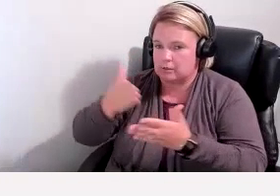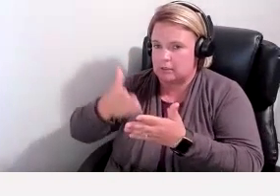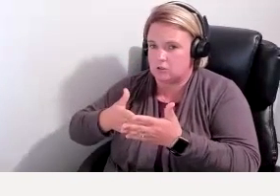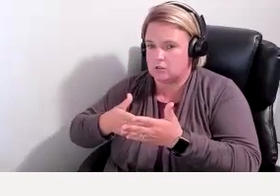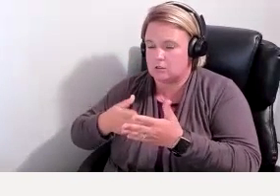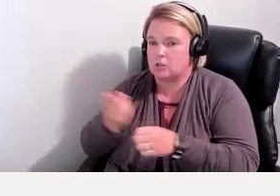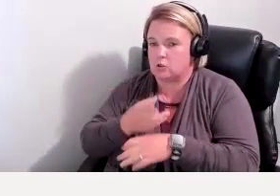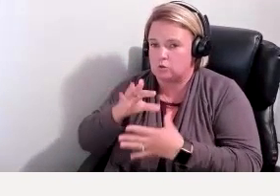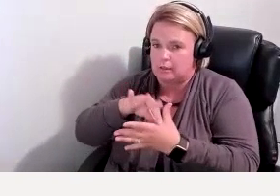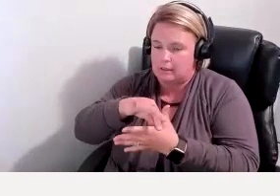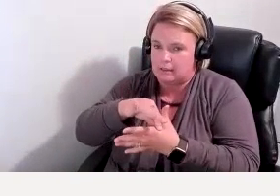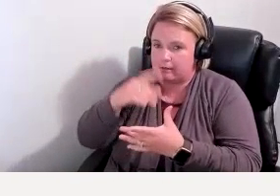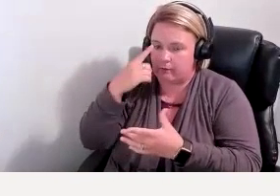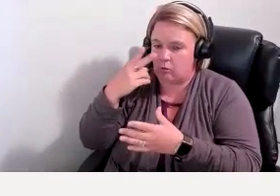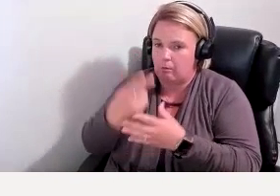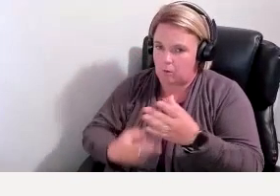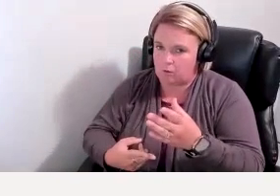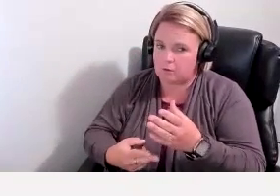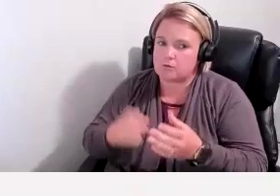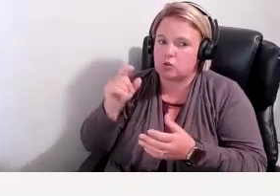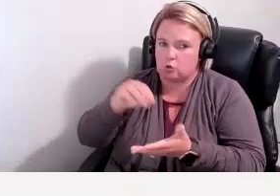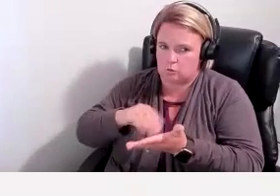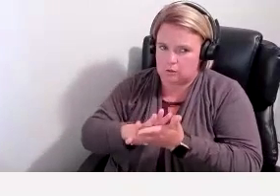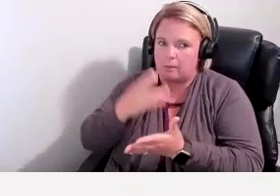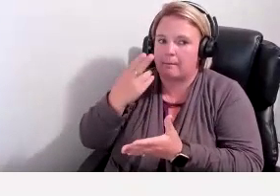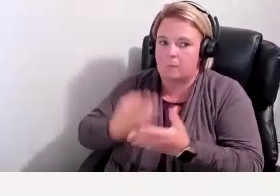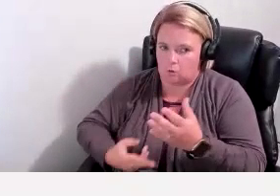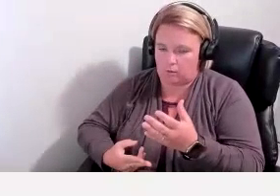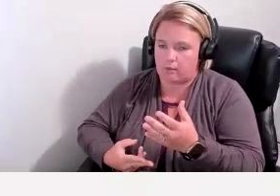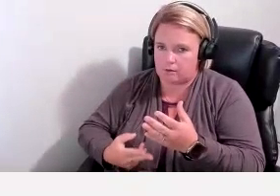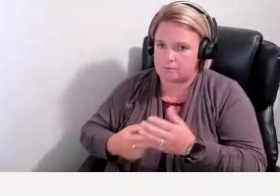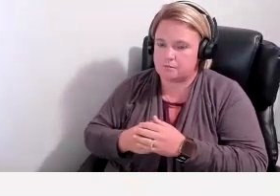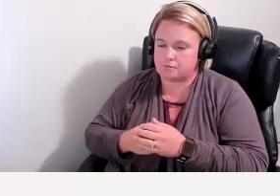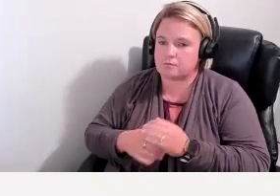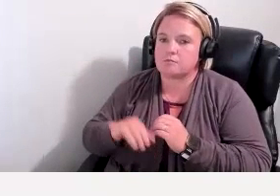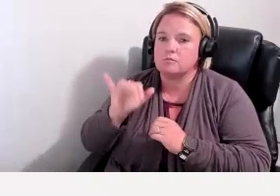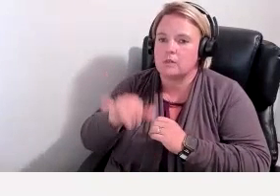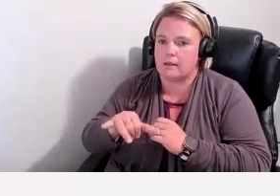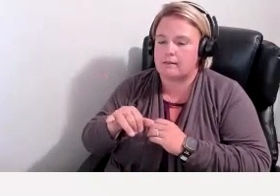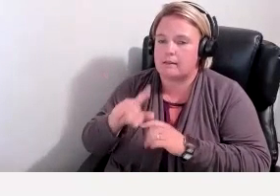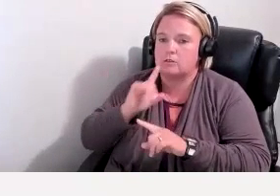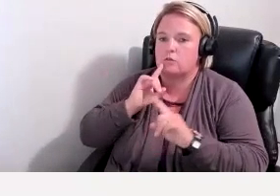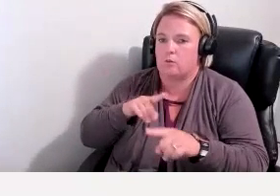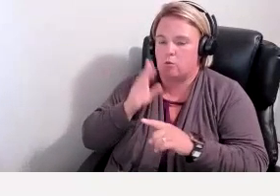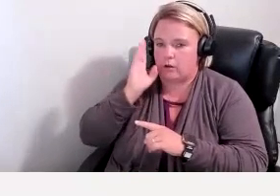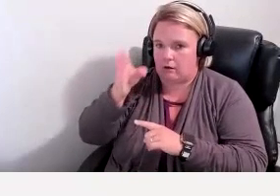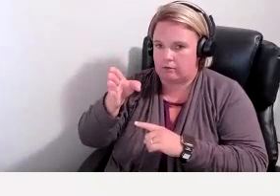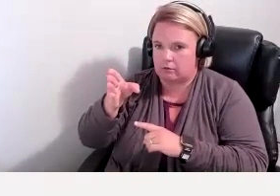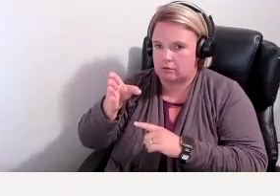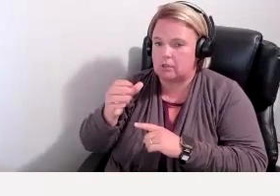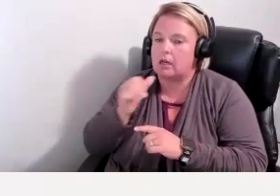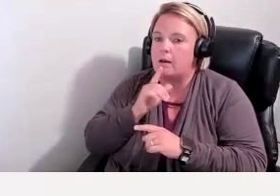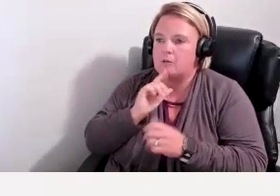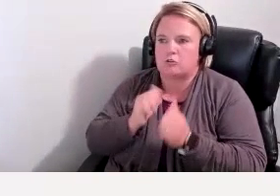the content for both, you put both sections on there. And that's because of the reporting after, which again, I don't know how we're gonna do